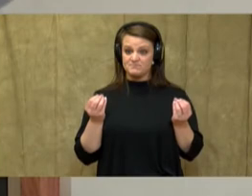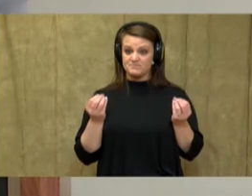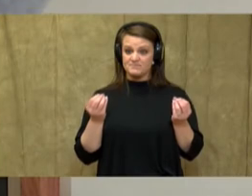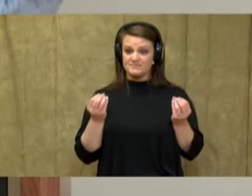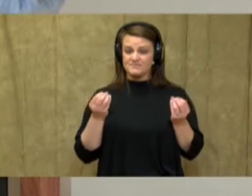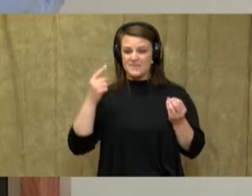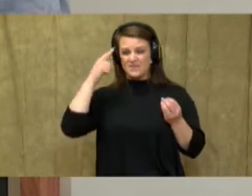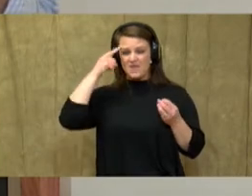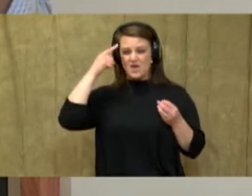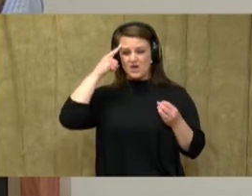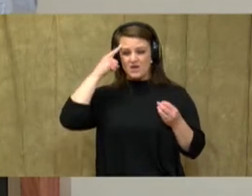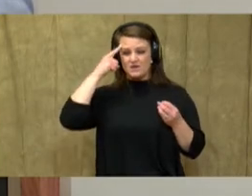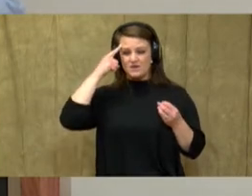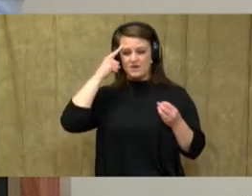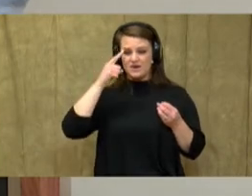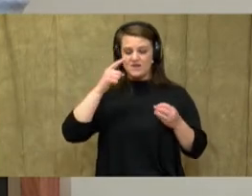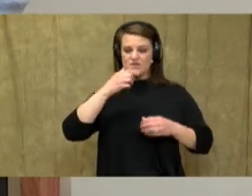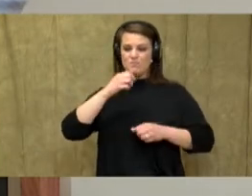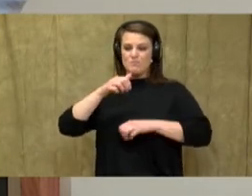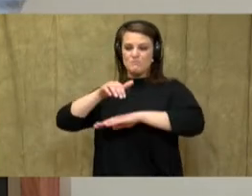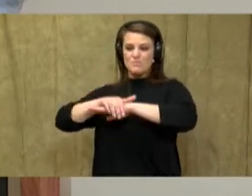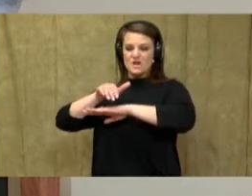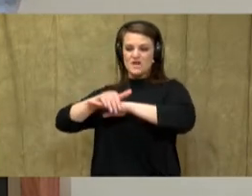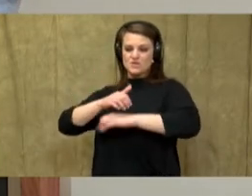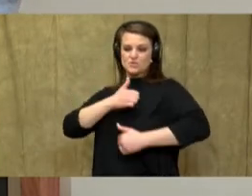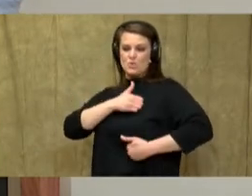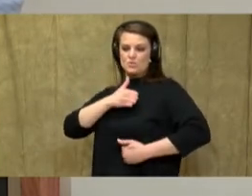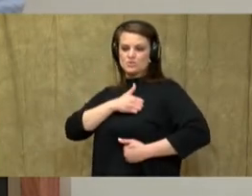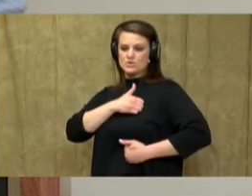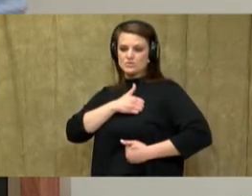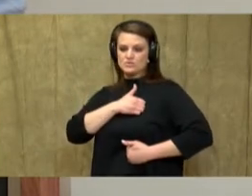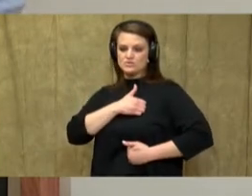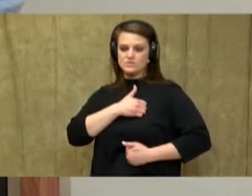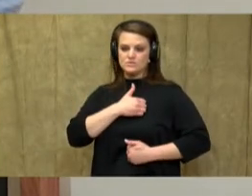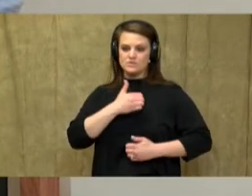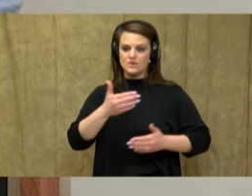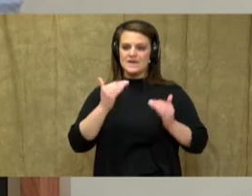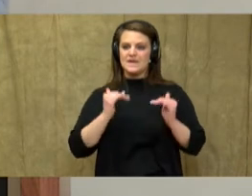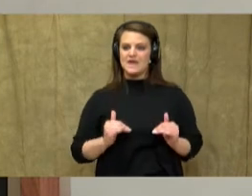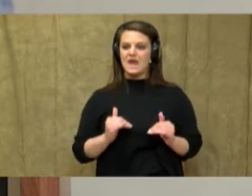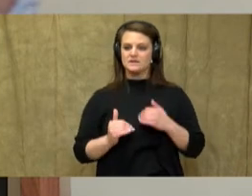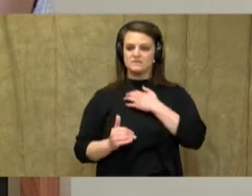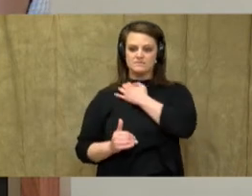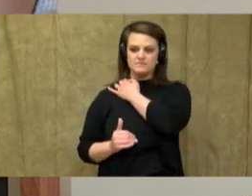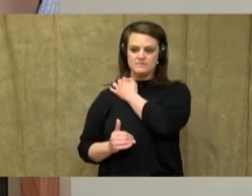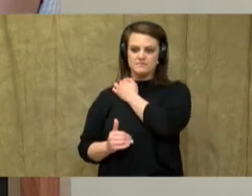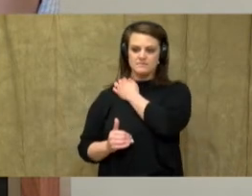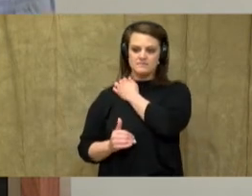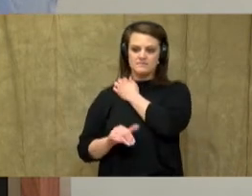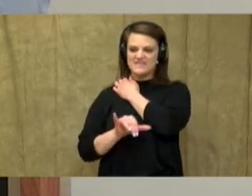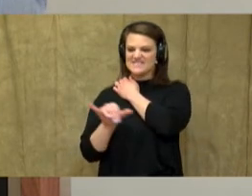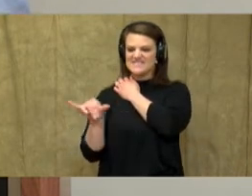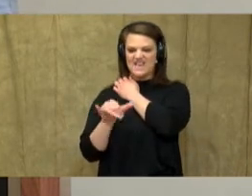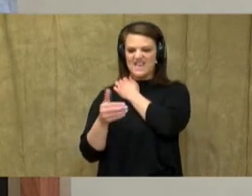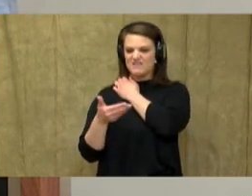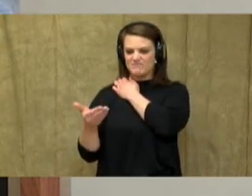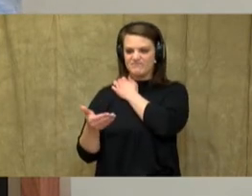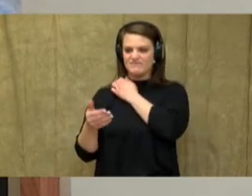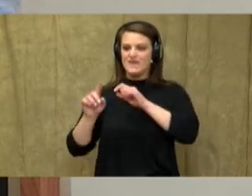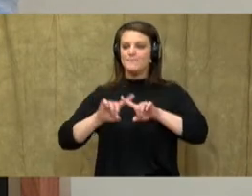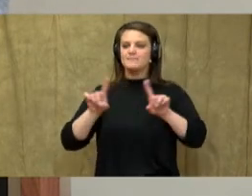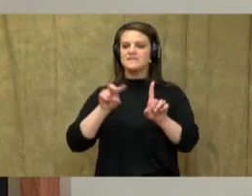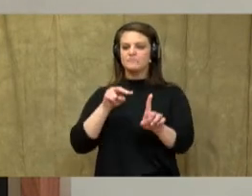on the thoughts of the British soldiers, maybe. Okay, let's look at our next article. Same event,